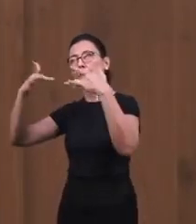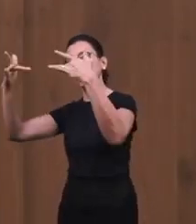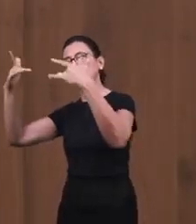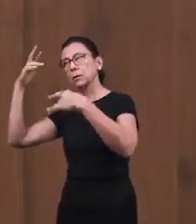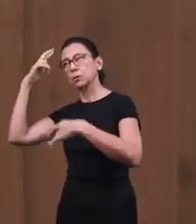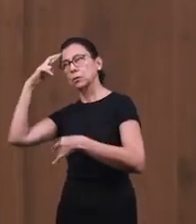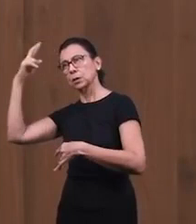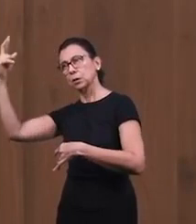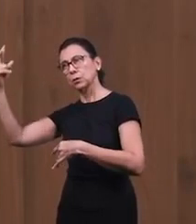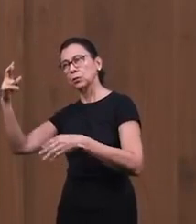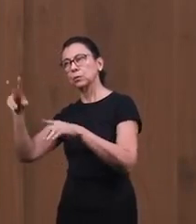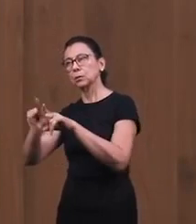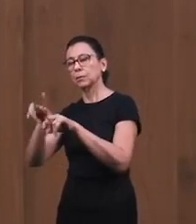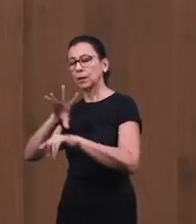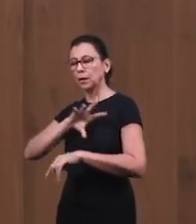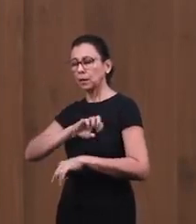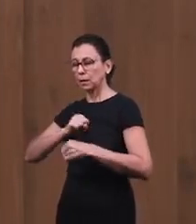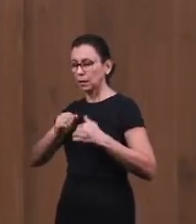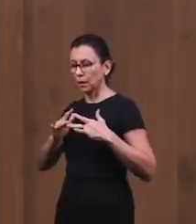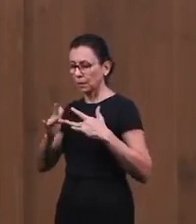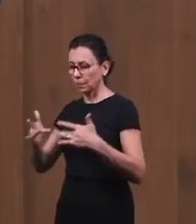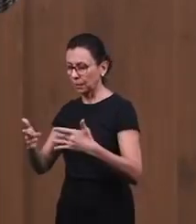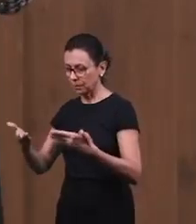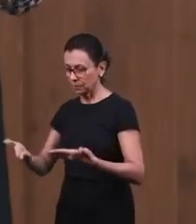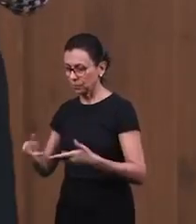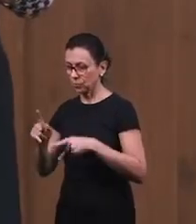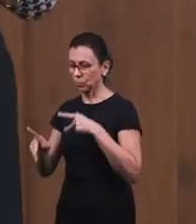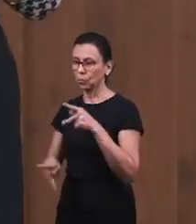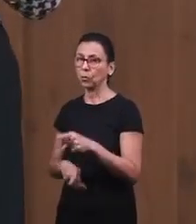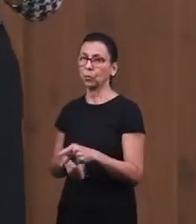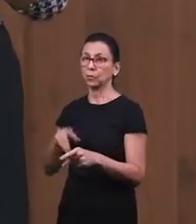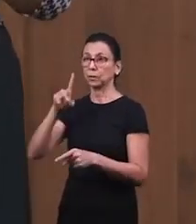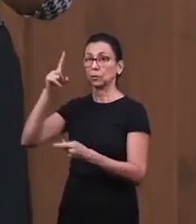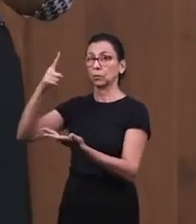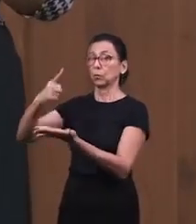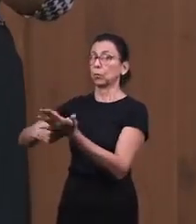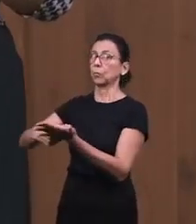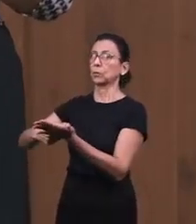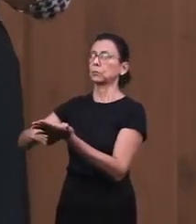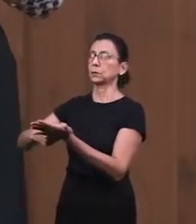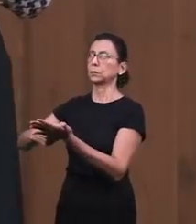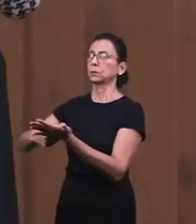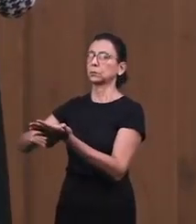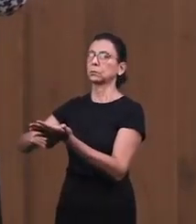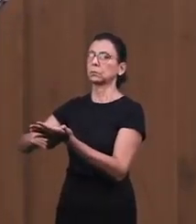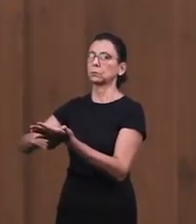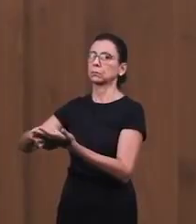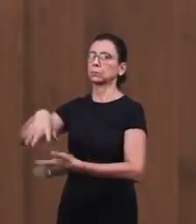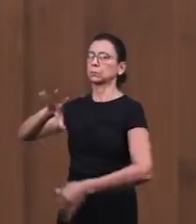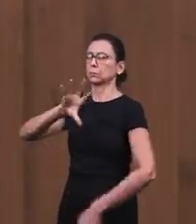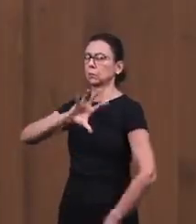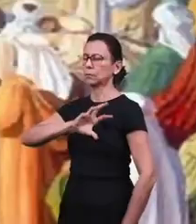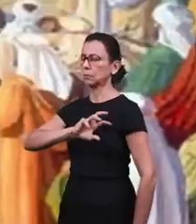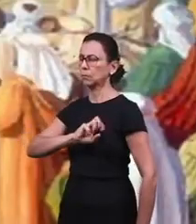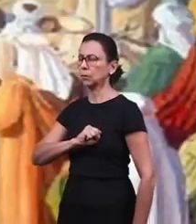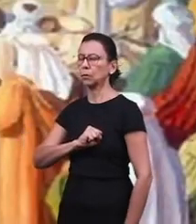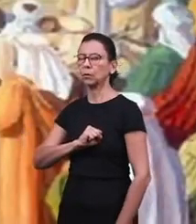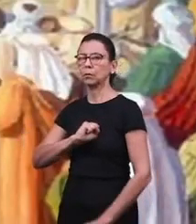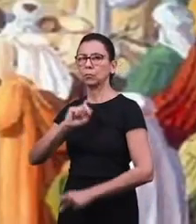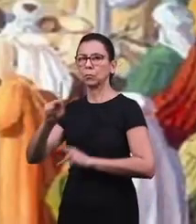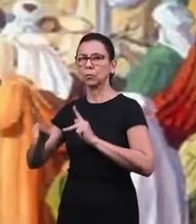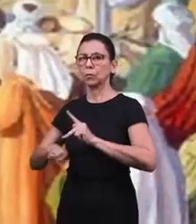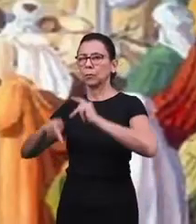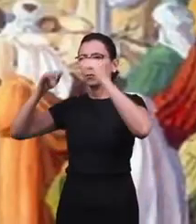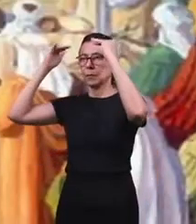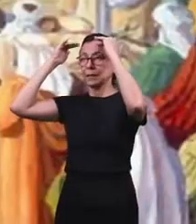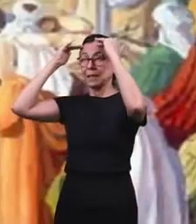back. And he made a covenant of love. They would love the Lord and they would